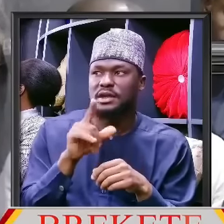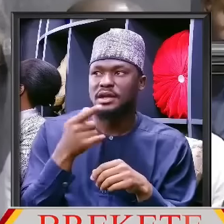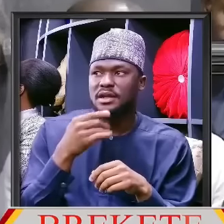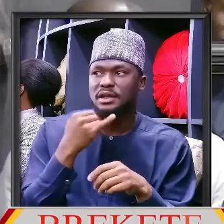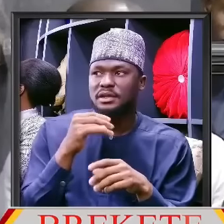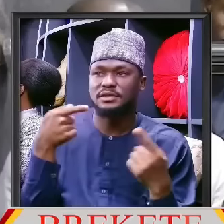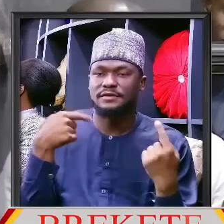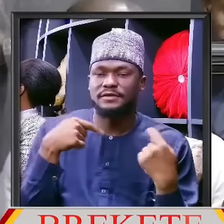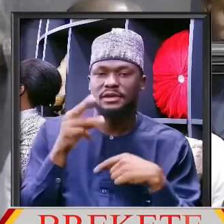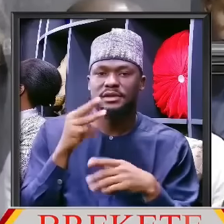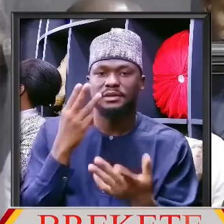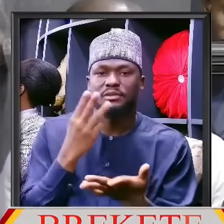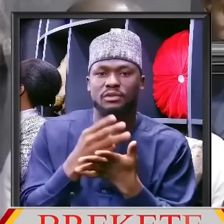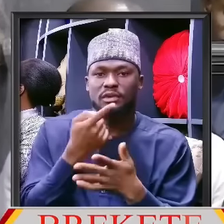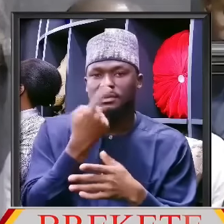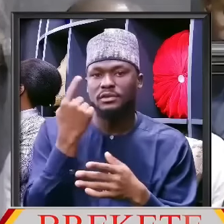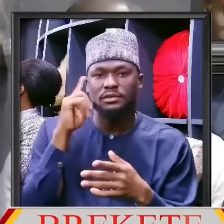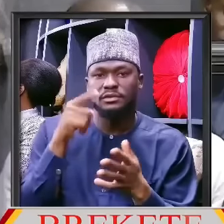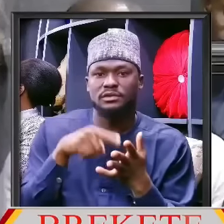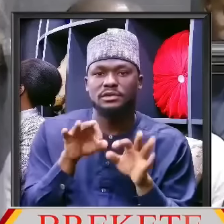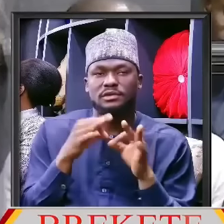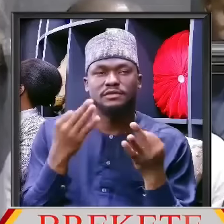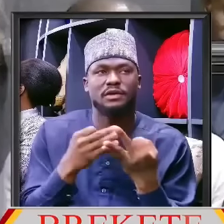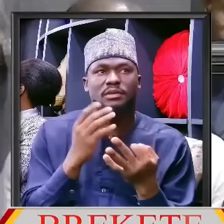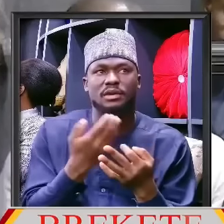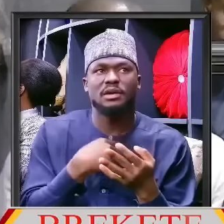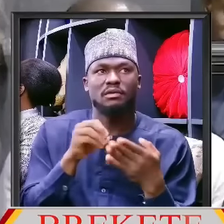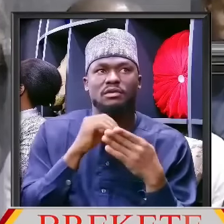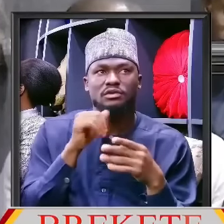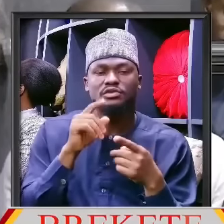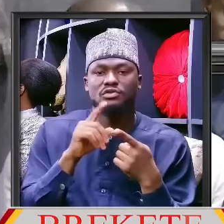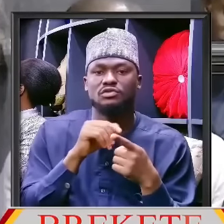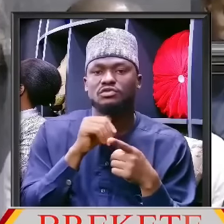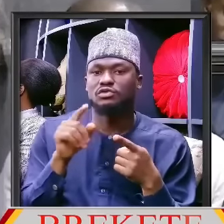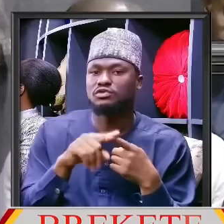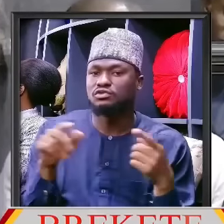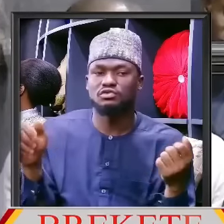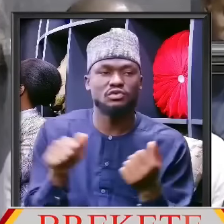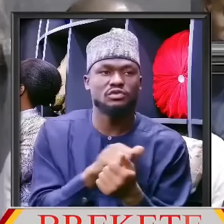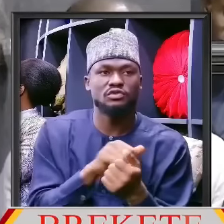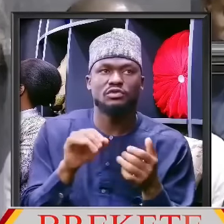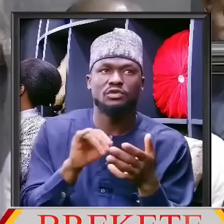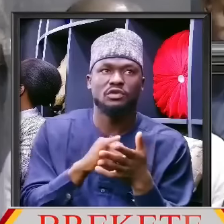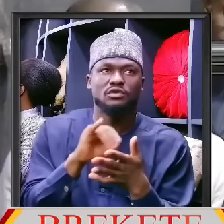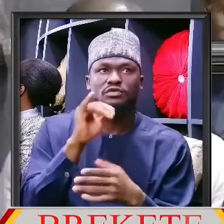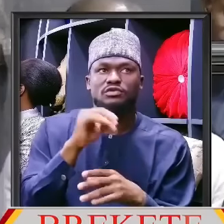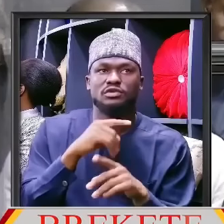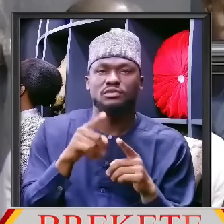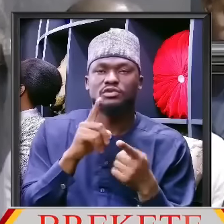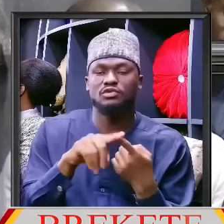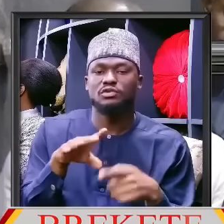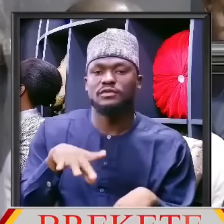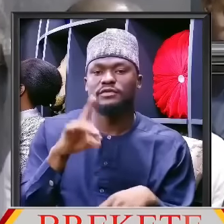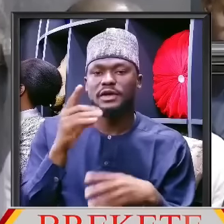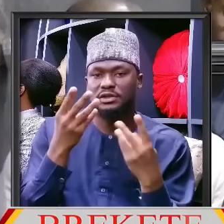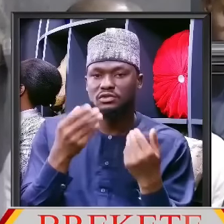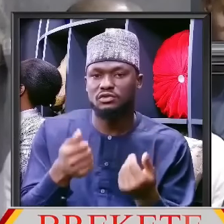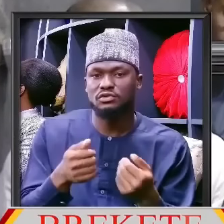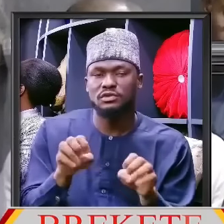them well. Because for Brekete Family, our own no be to run down institutions, not to find